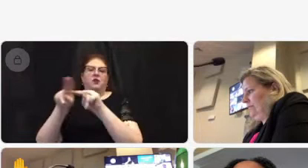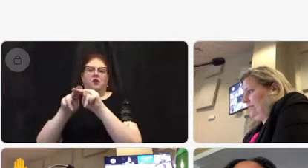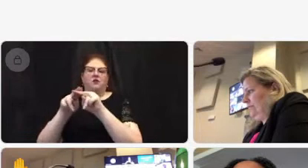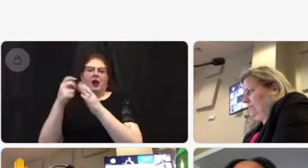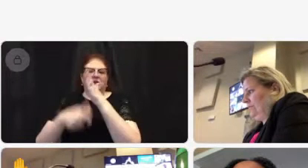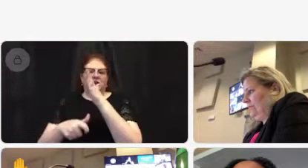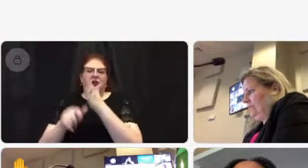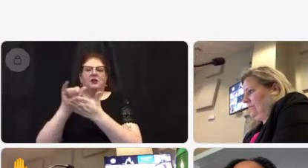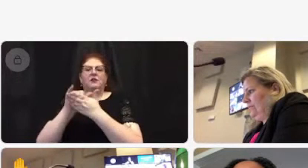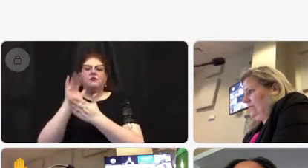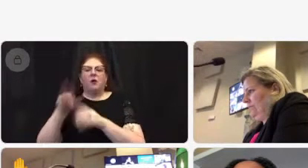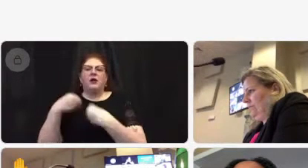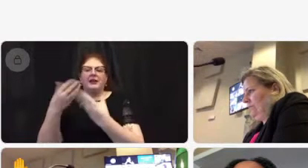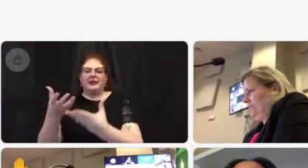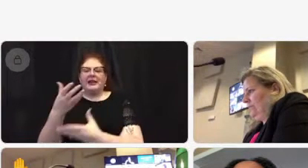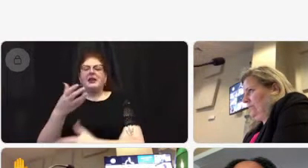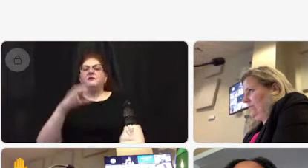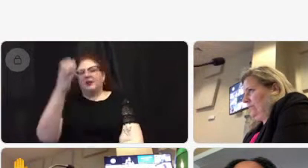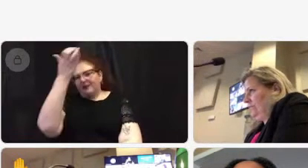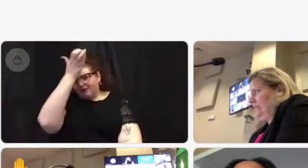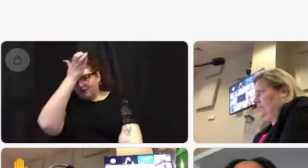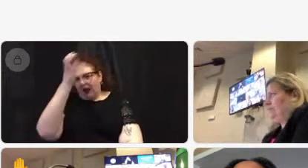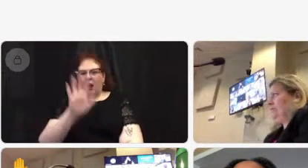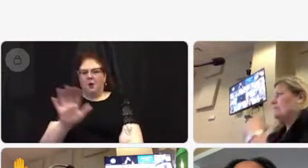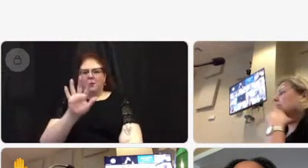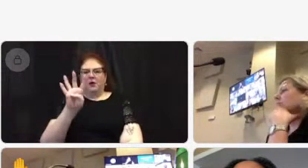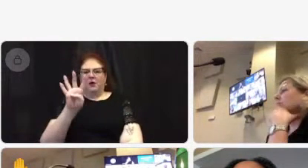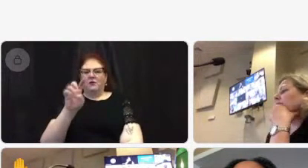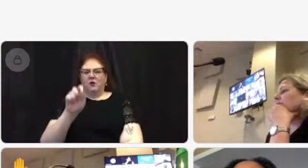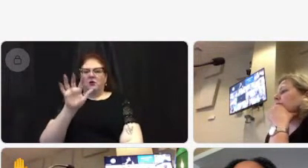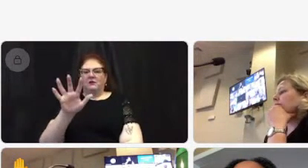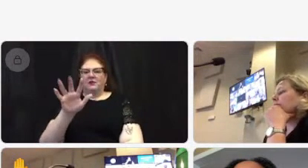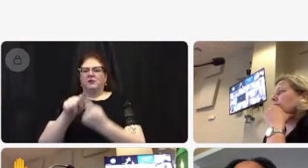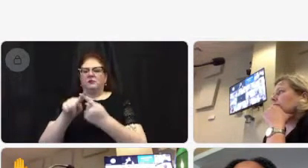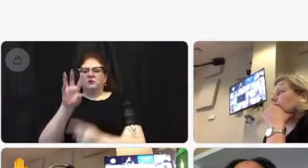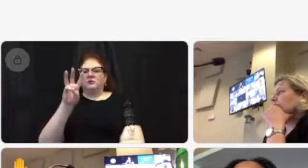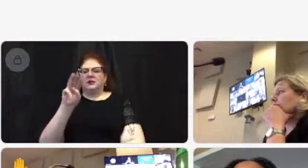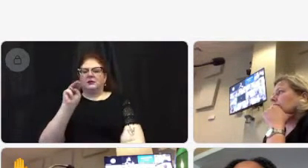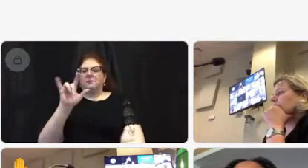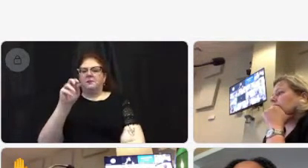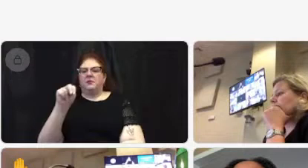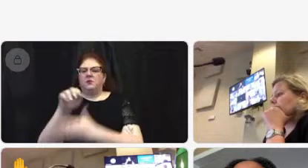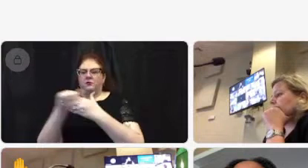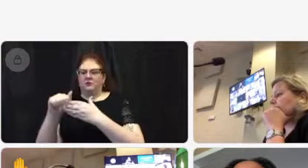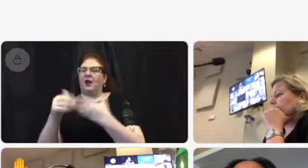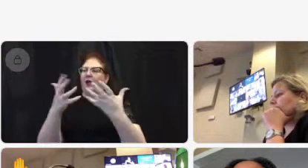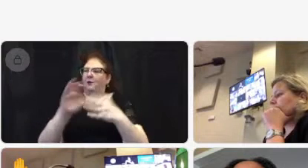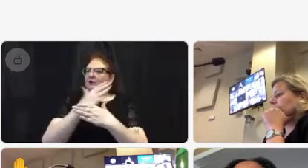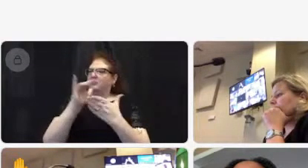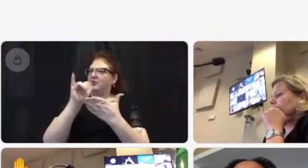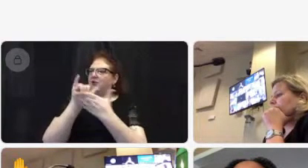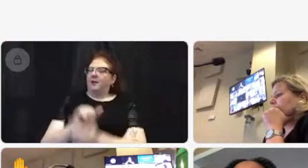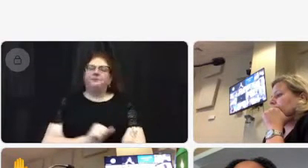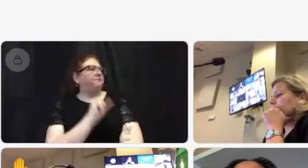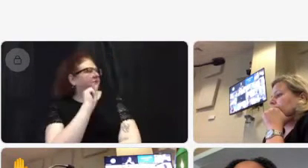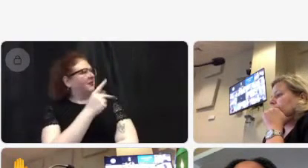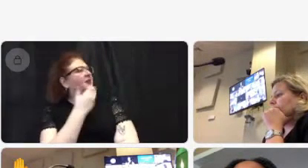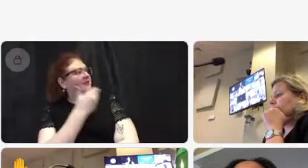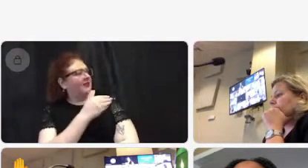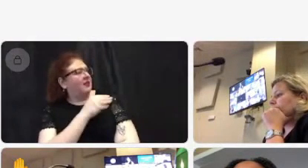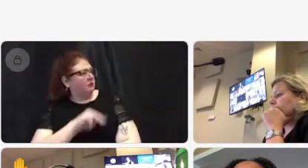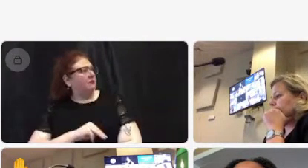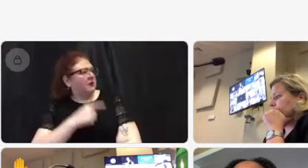increase fire share to approximately $4.5 to $6 million. So I just wanted to share. Oh, wow, thank you.